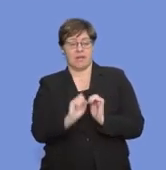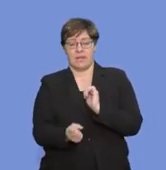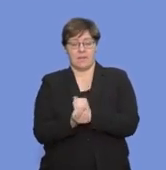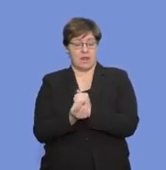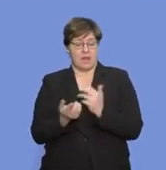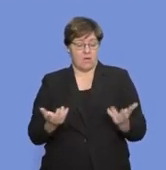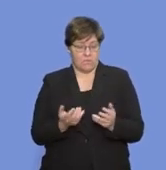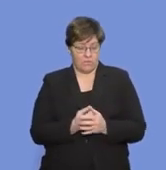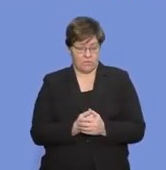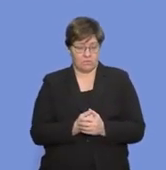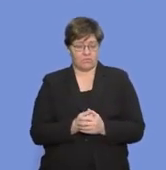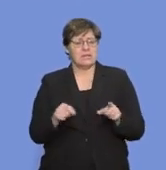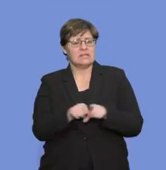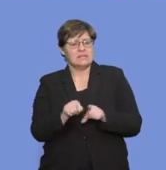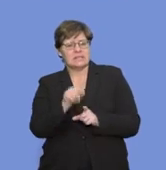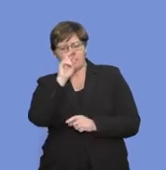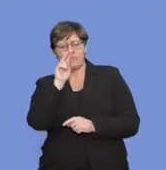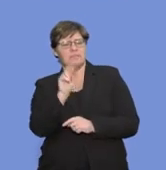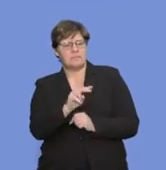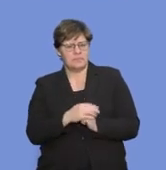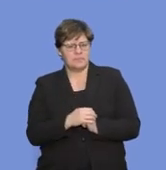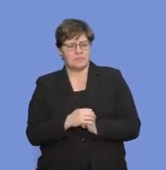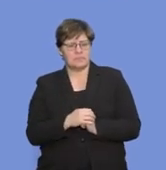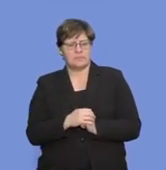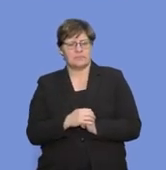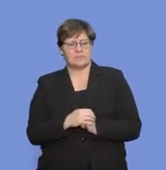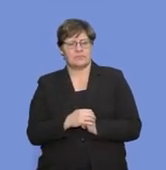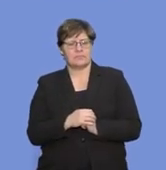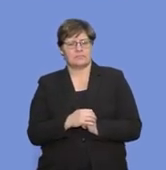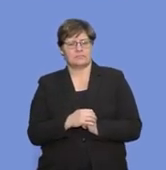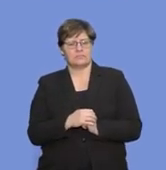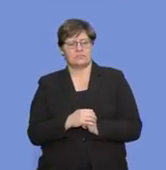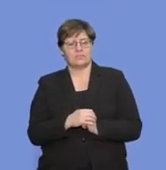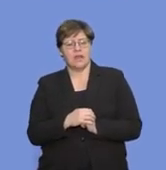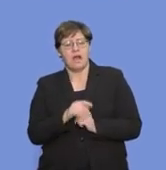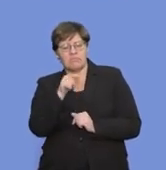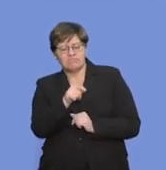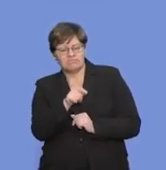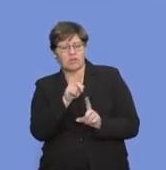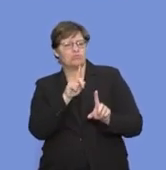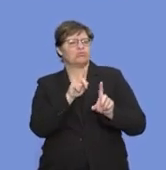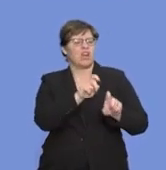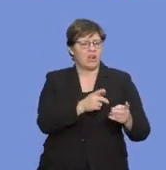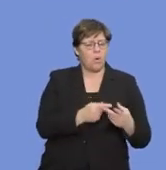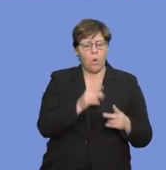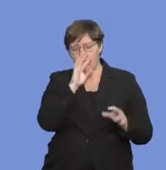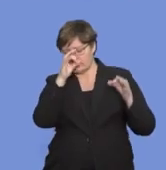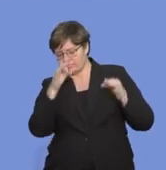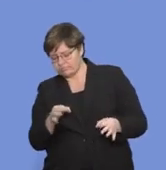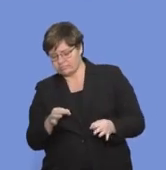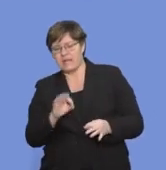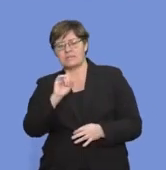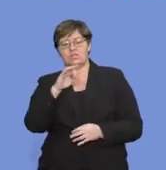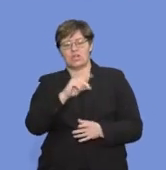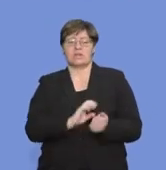taken place, and we're going to have a look at how we track these, or how we determine, or how we see